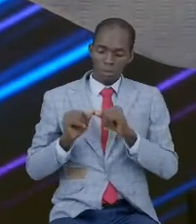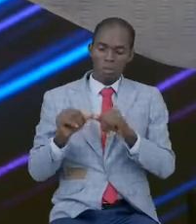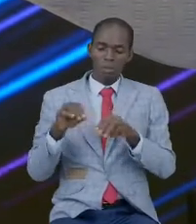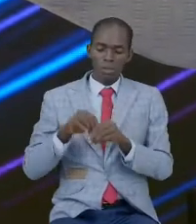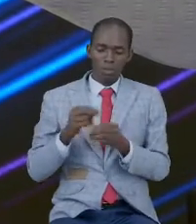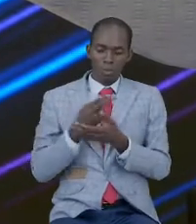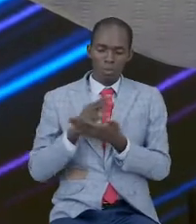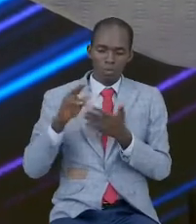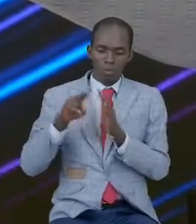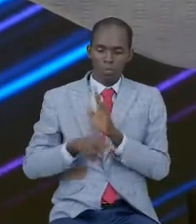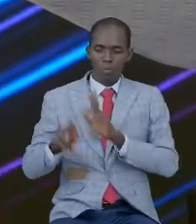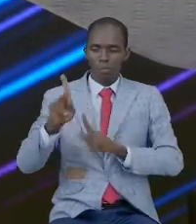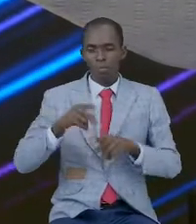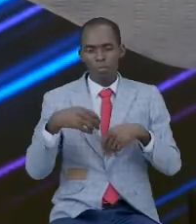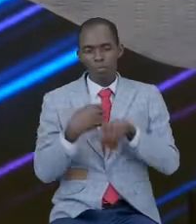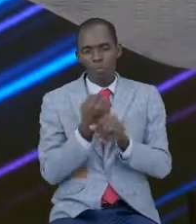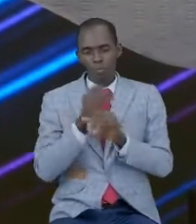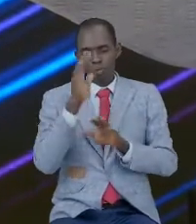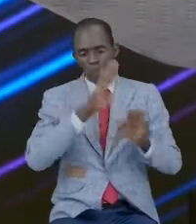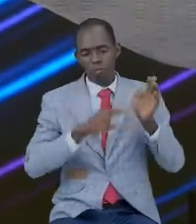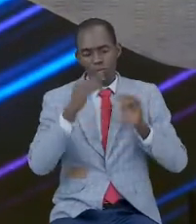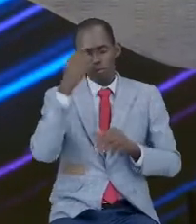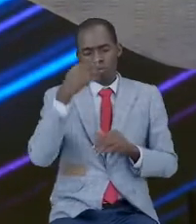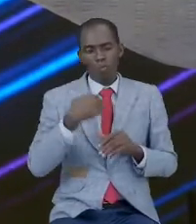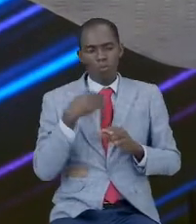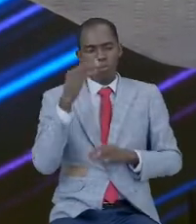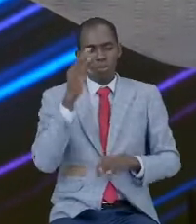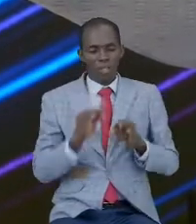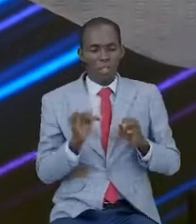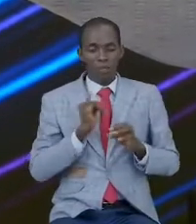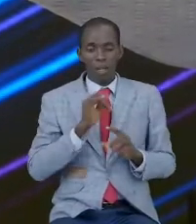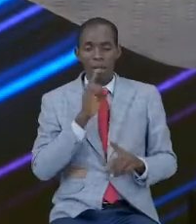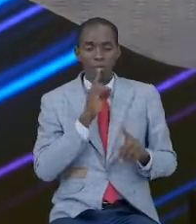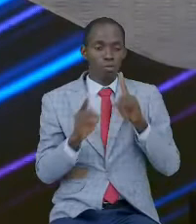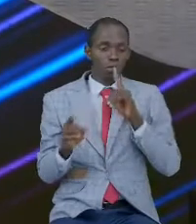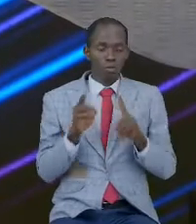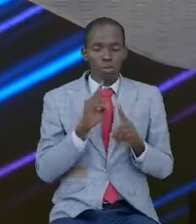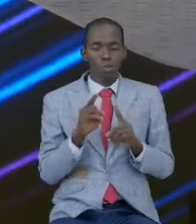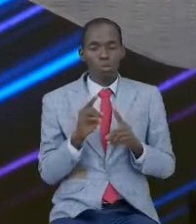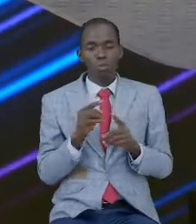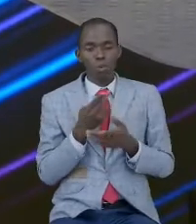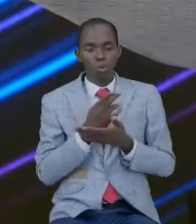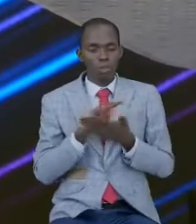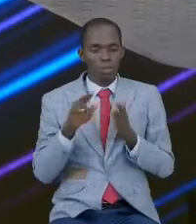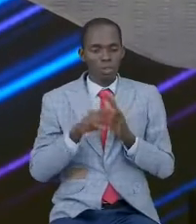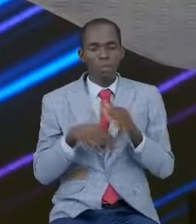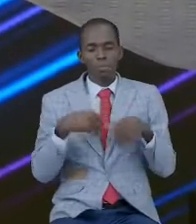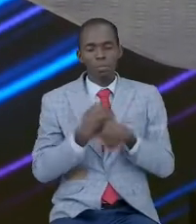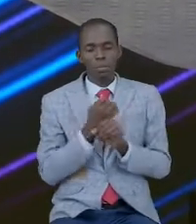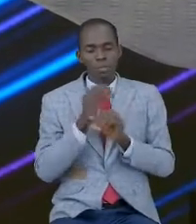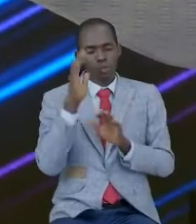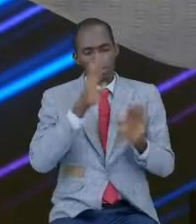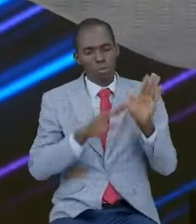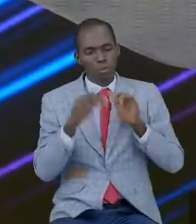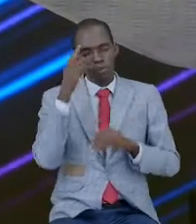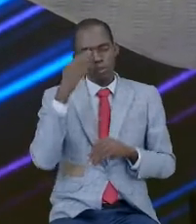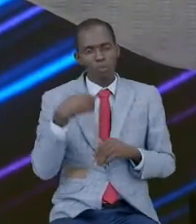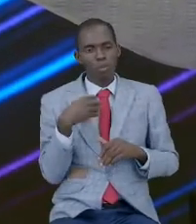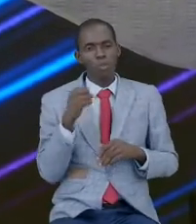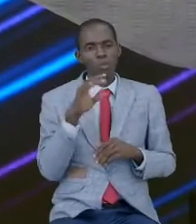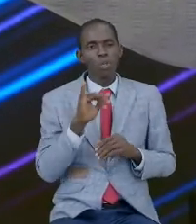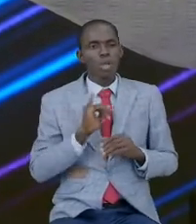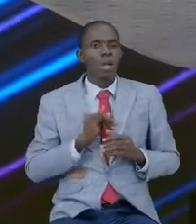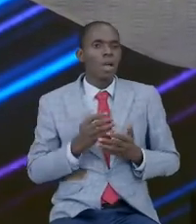people make trouble for me. If I talk holiness, they make trouble for me. So I want peace.